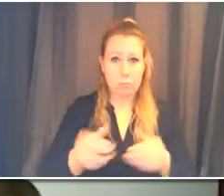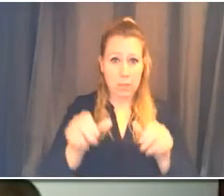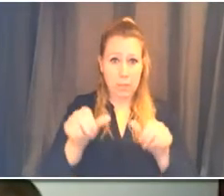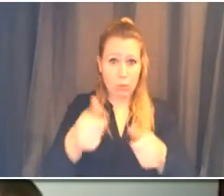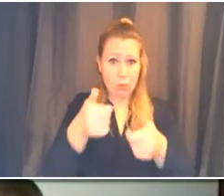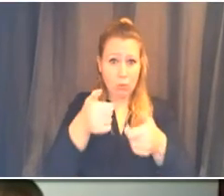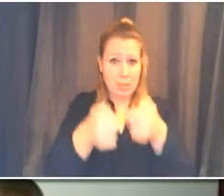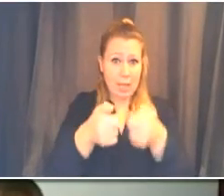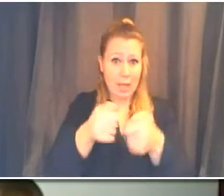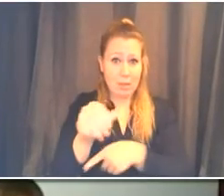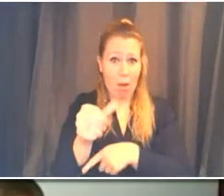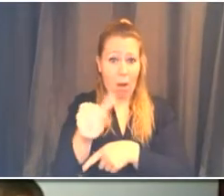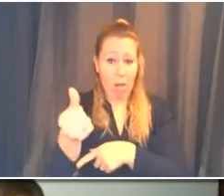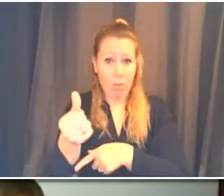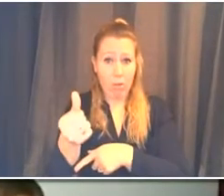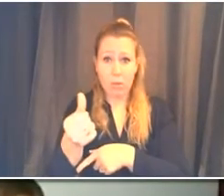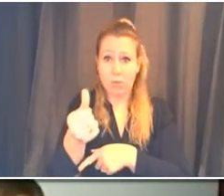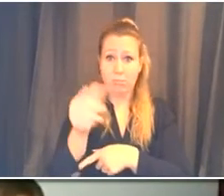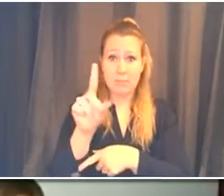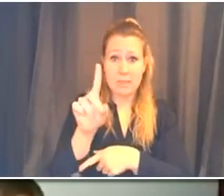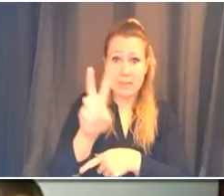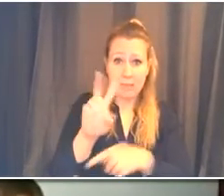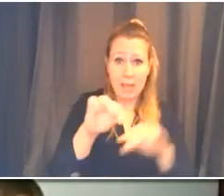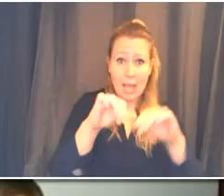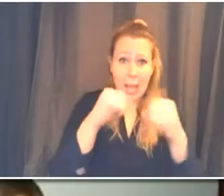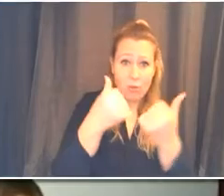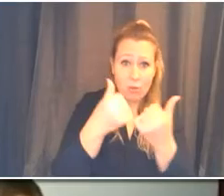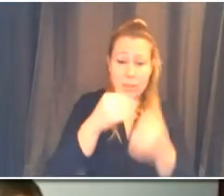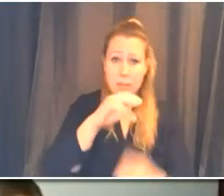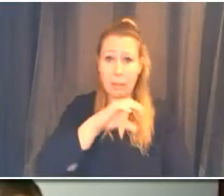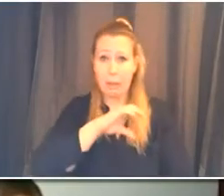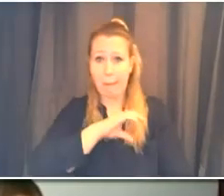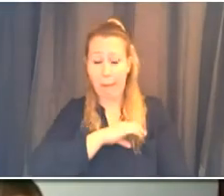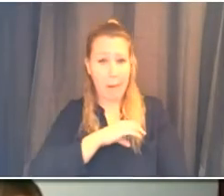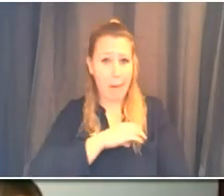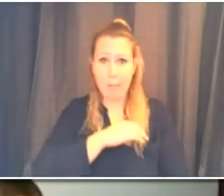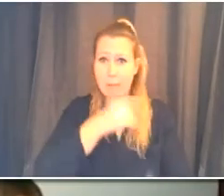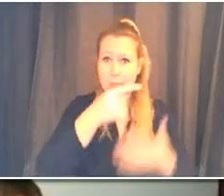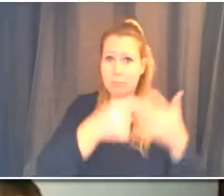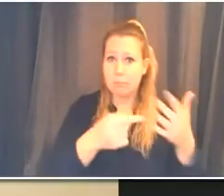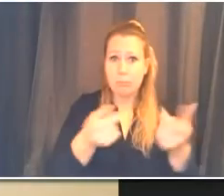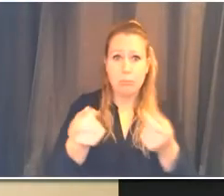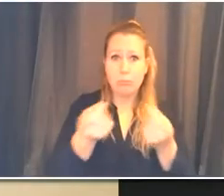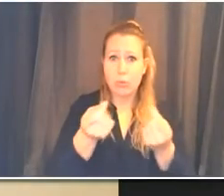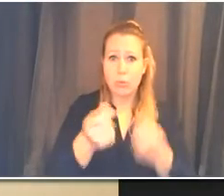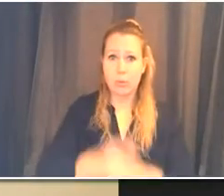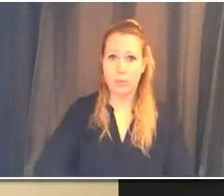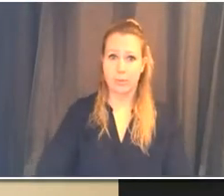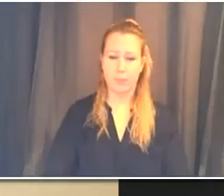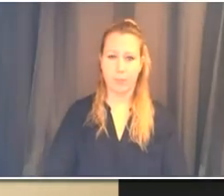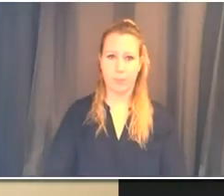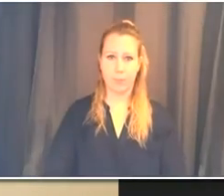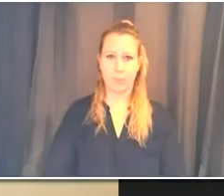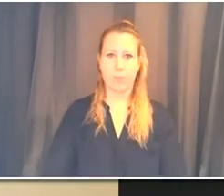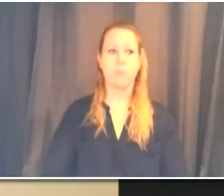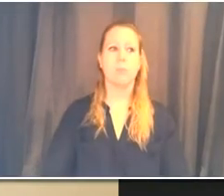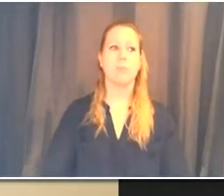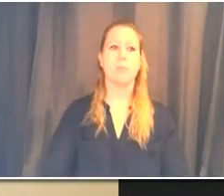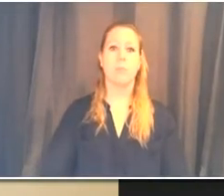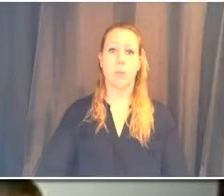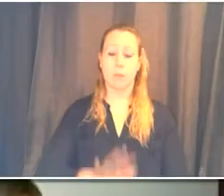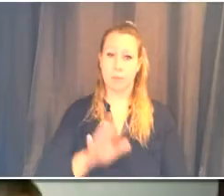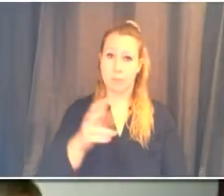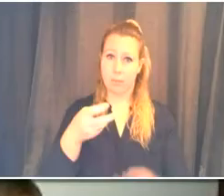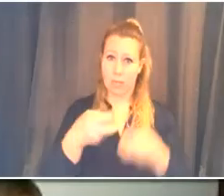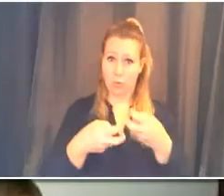you know we work 24 hours a day the officers change the numbers change um who who's going to be pulled from DV to go